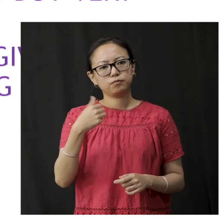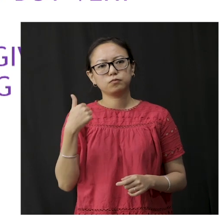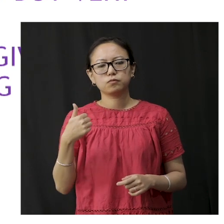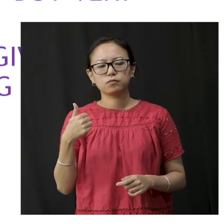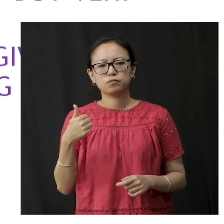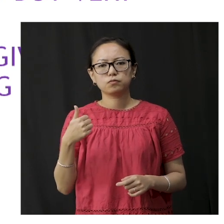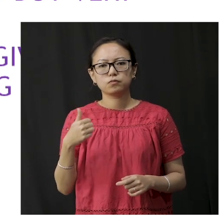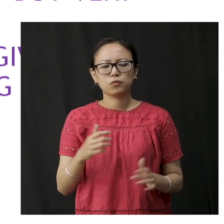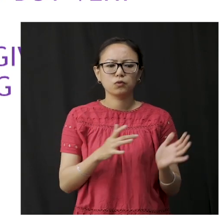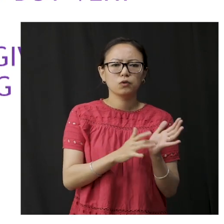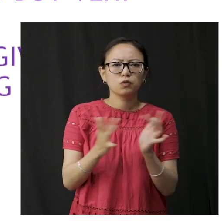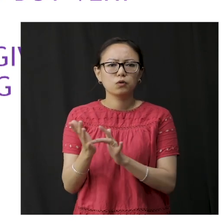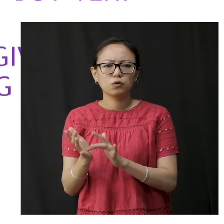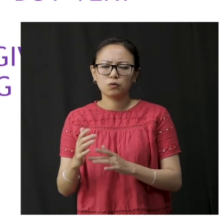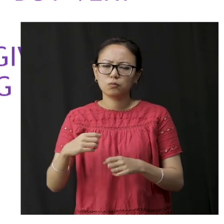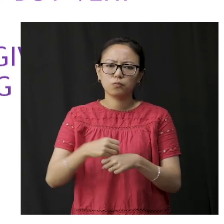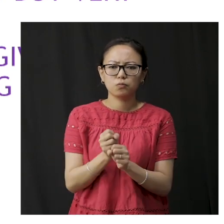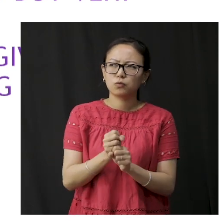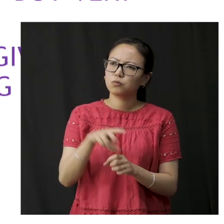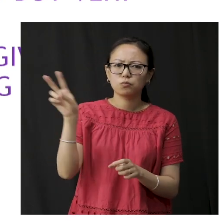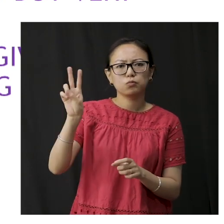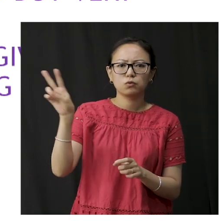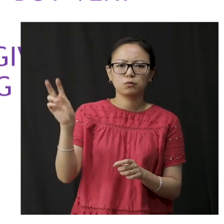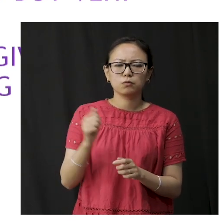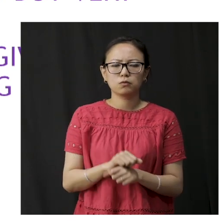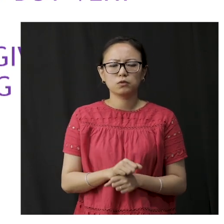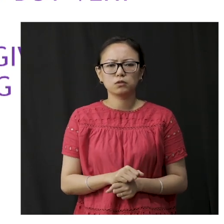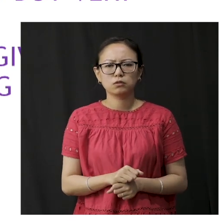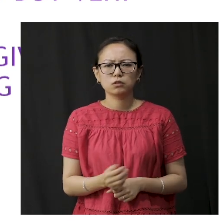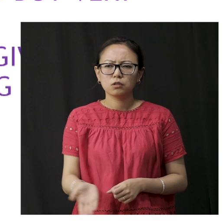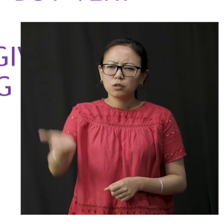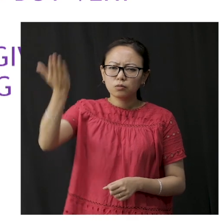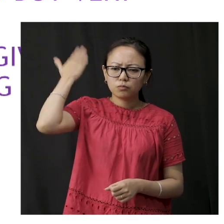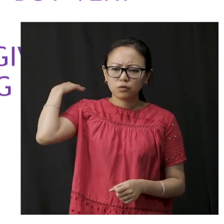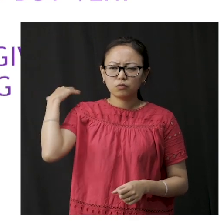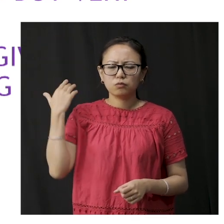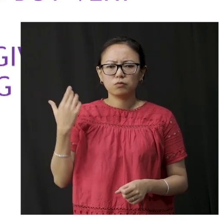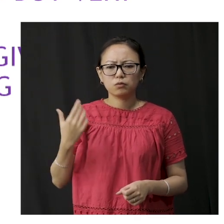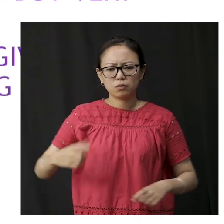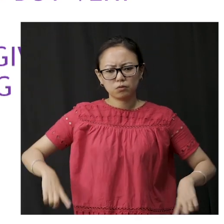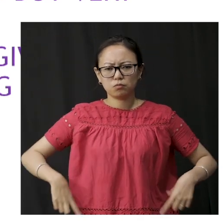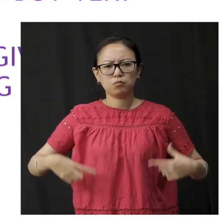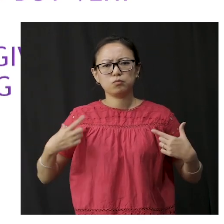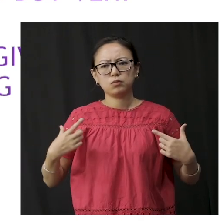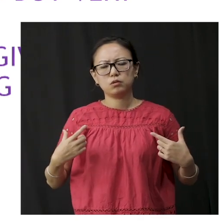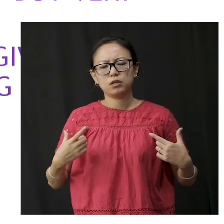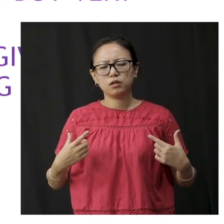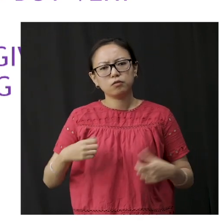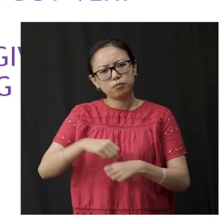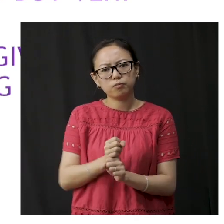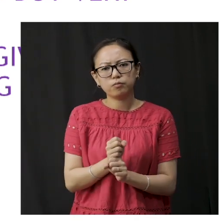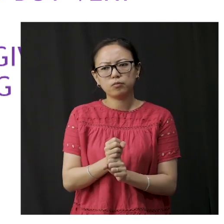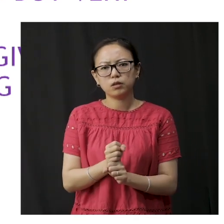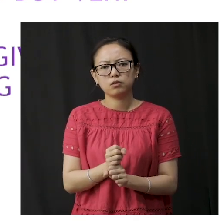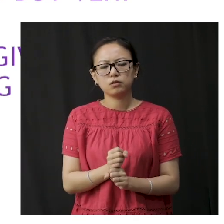God made them even before we were created. So that's why they are very old. The moon and the sun, they